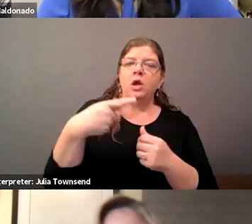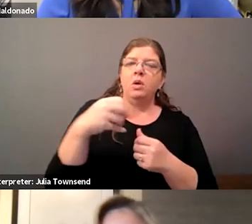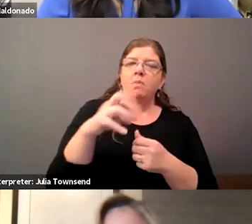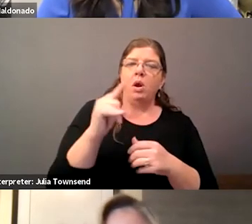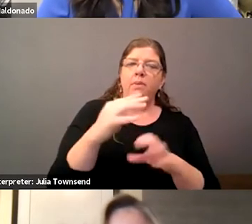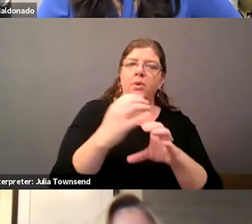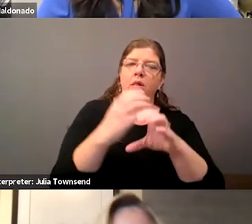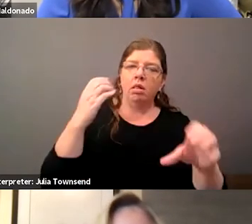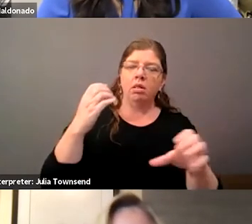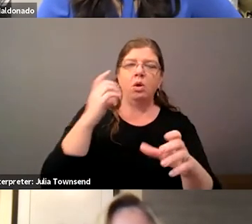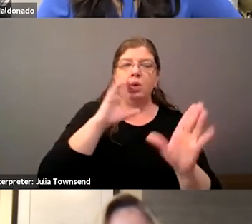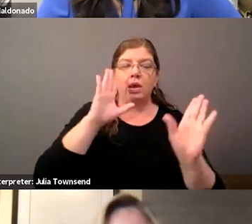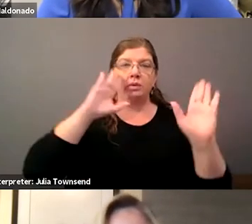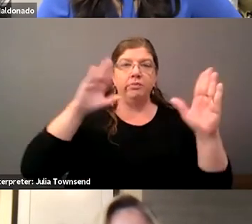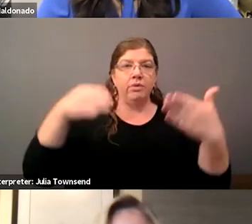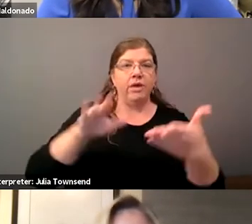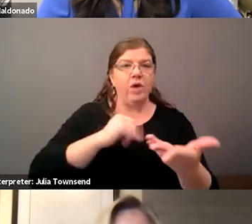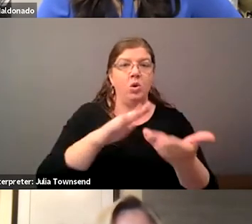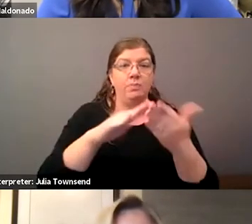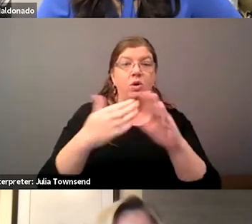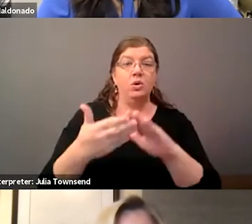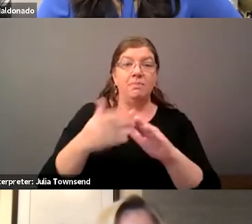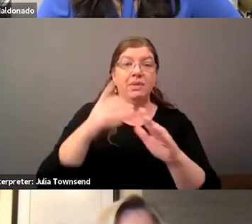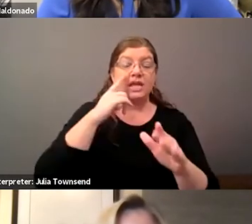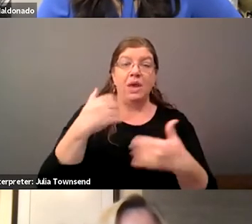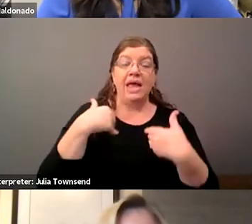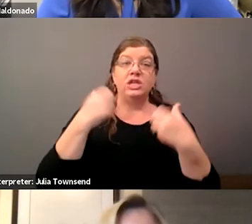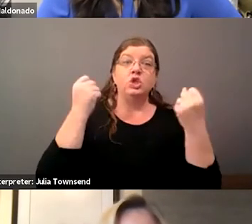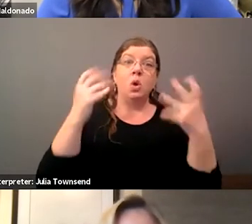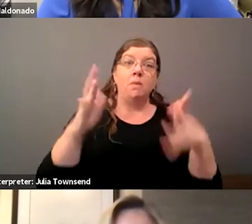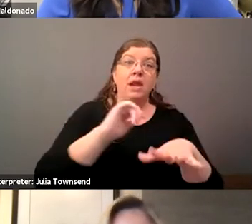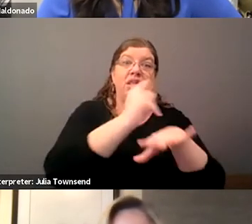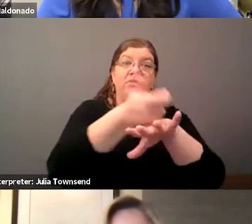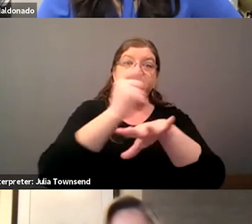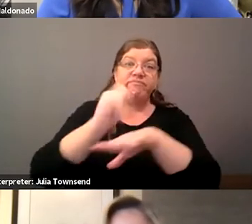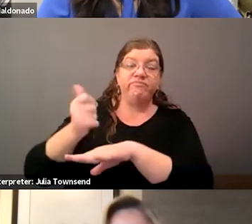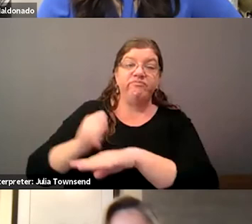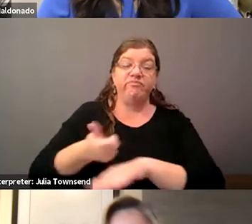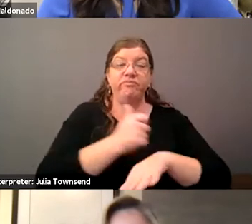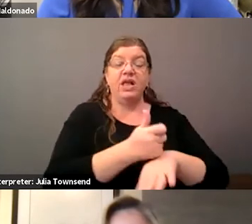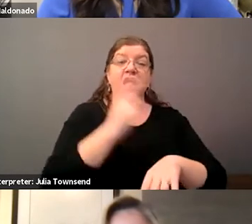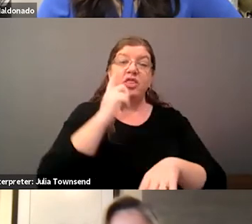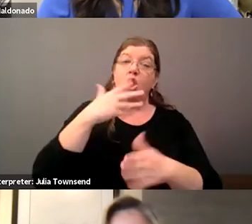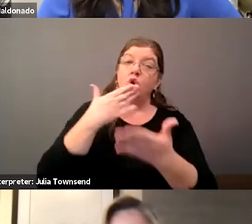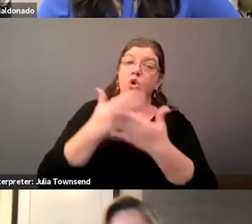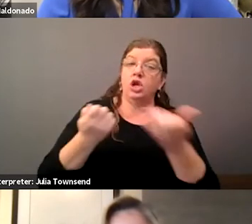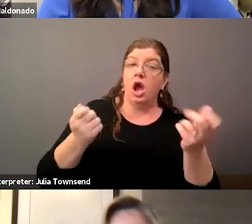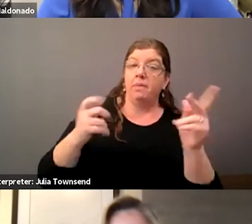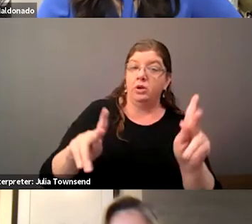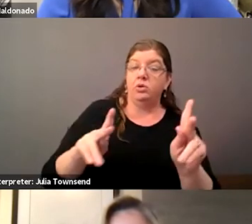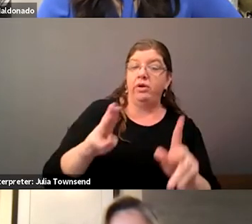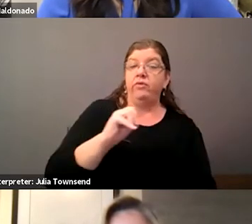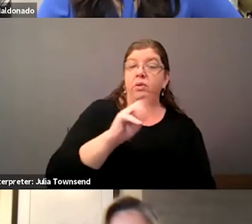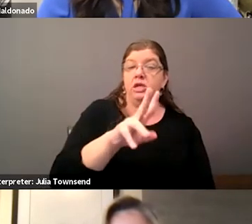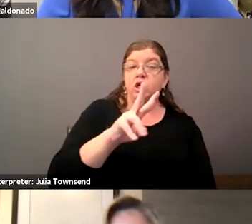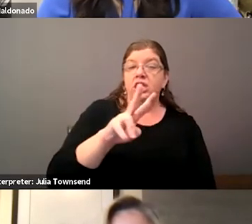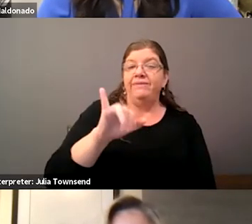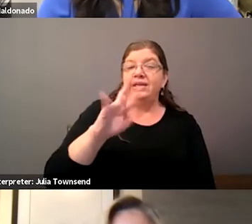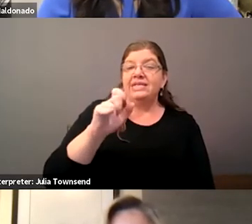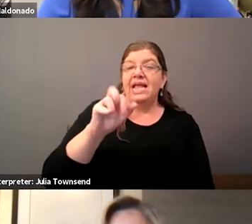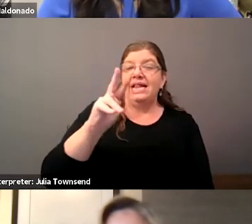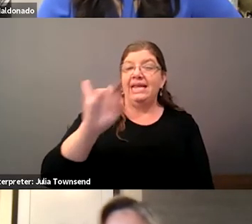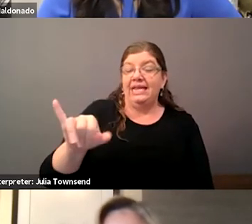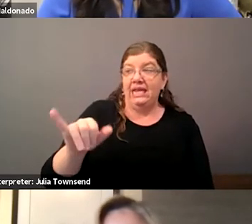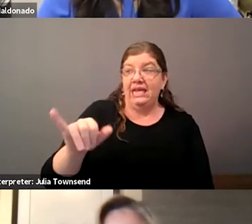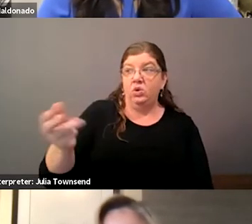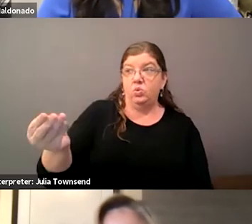let's see focal point in our community because we've had so many of them i just thought it would be a good opportunity for mr visellini to give an update uh